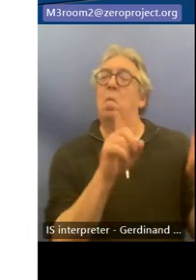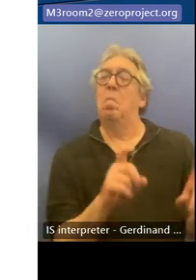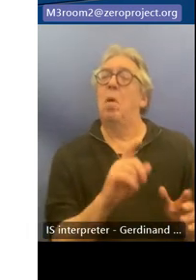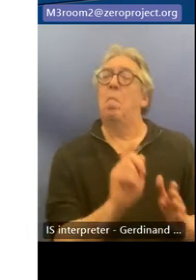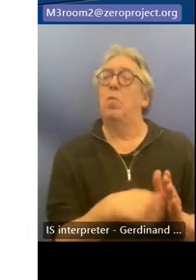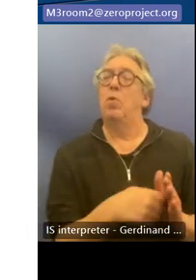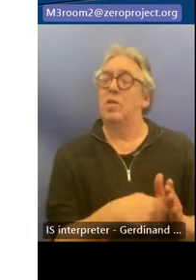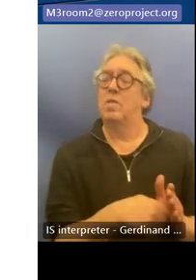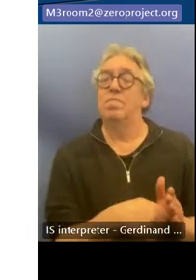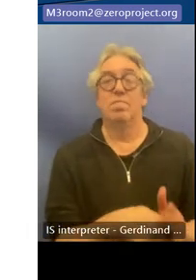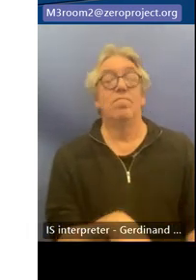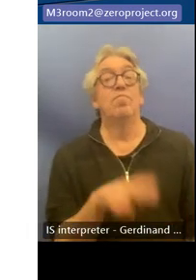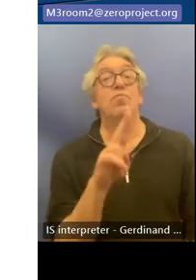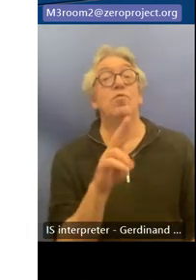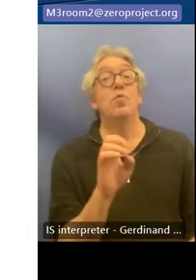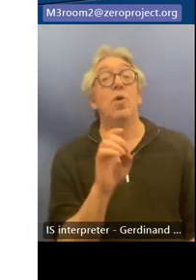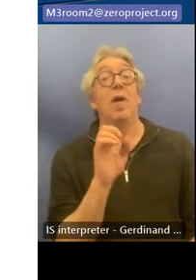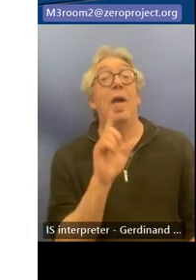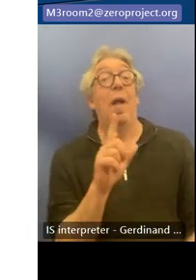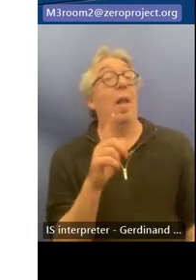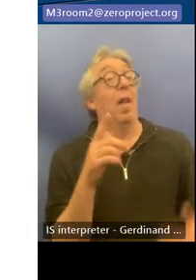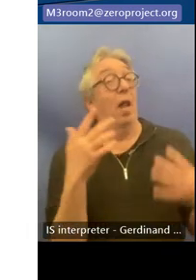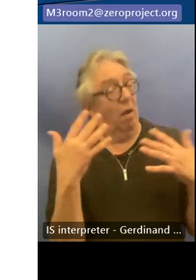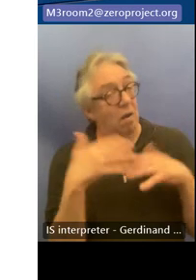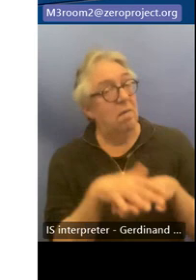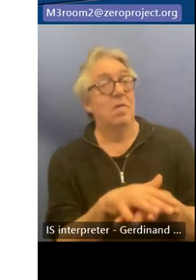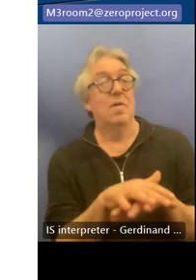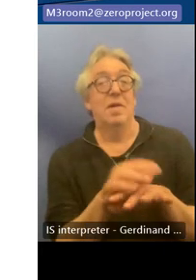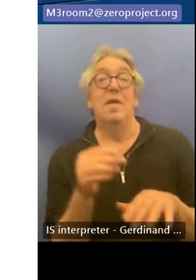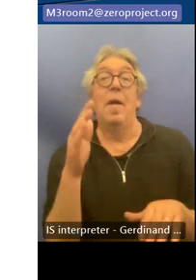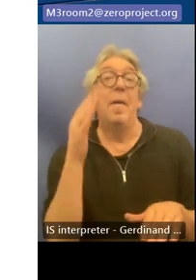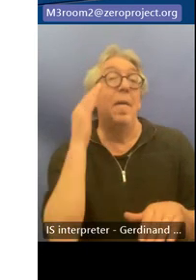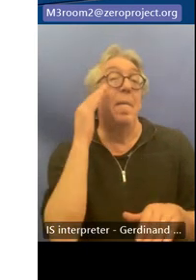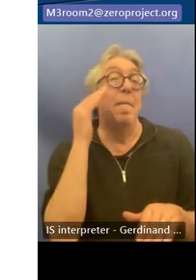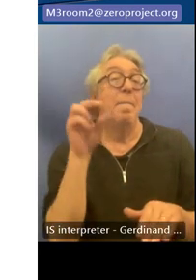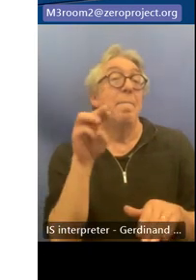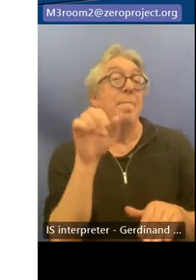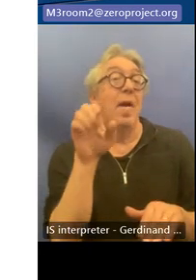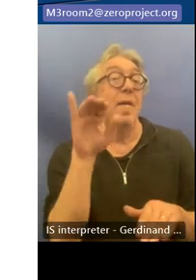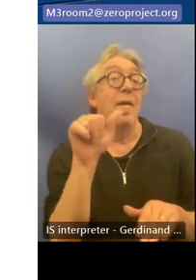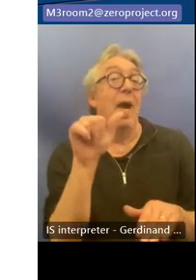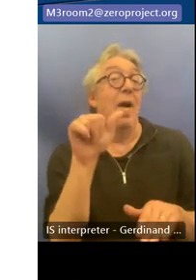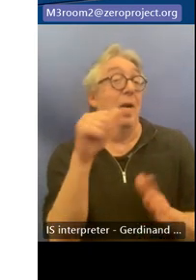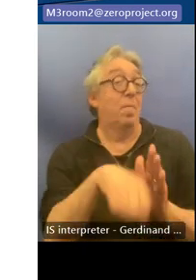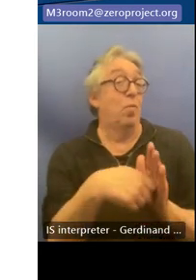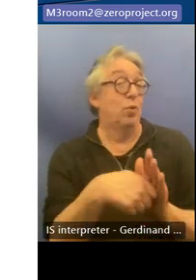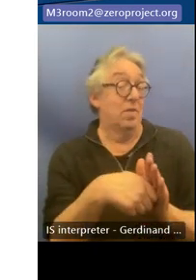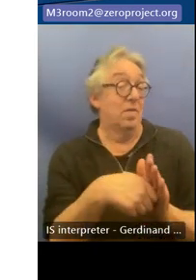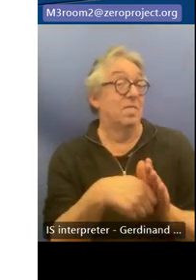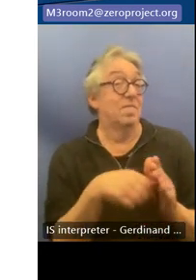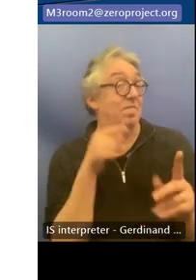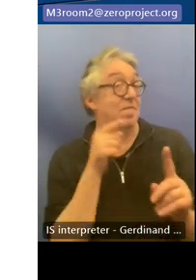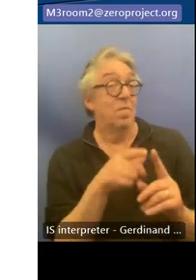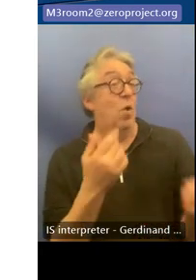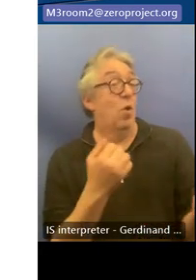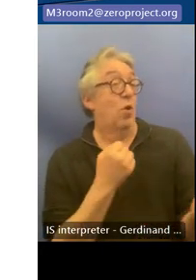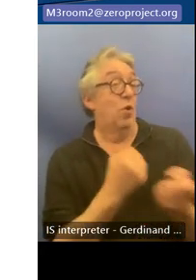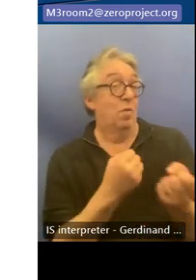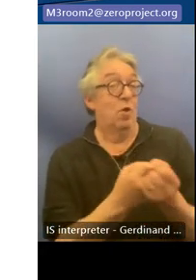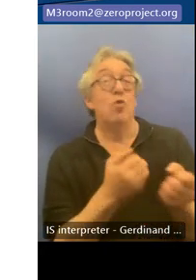also was implemented in the Mayan communities of 5 districts in Guatemala to support the students in preschool